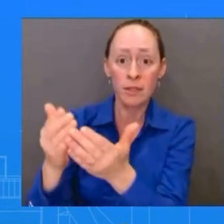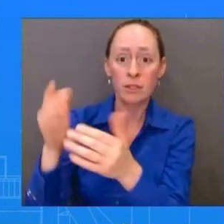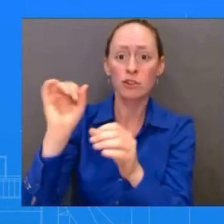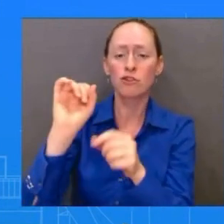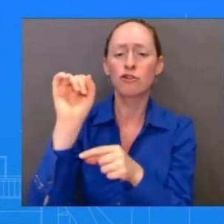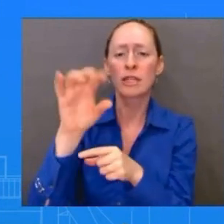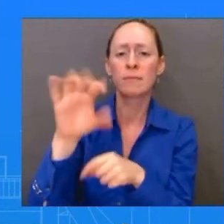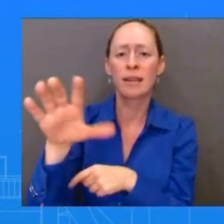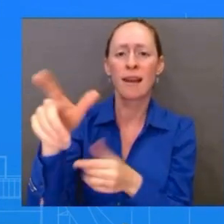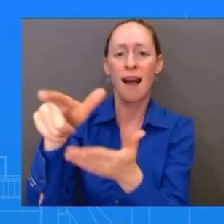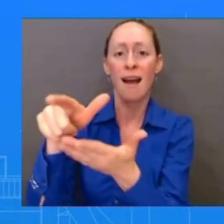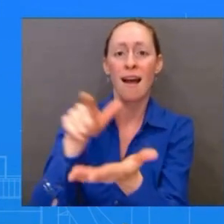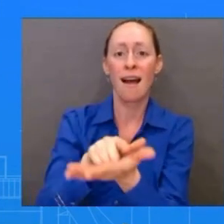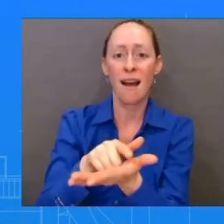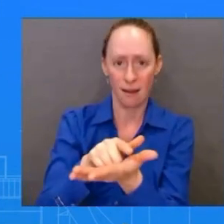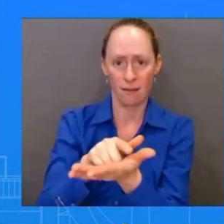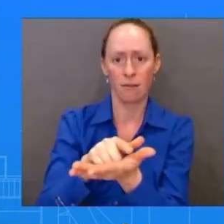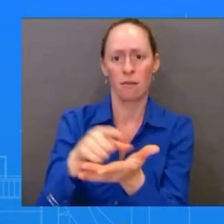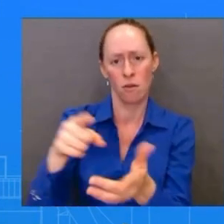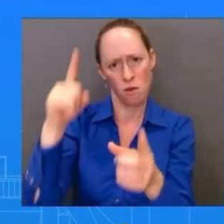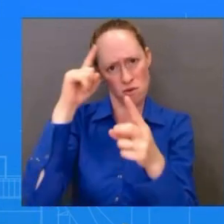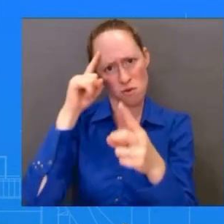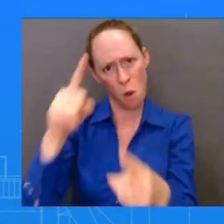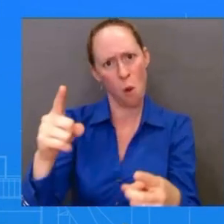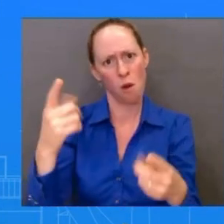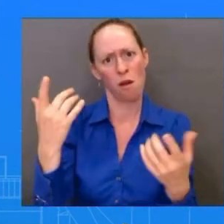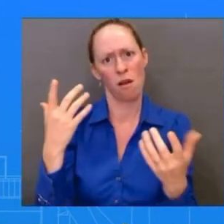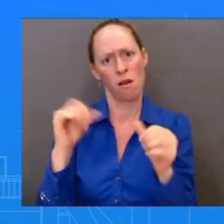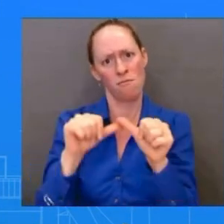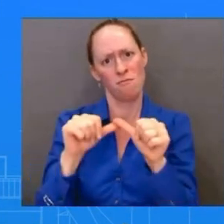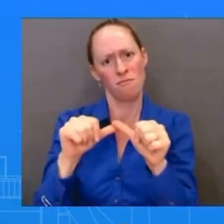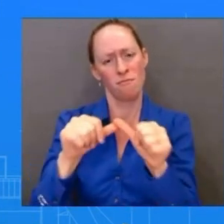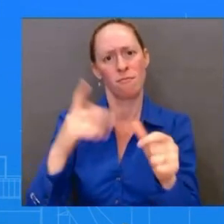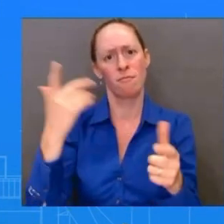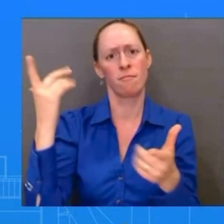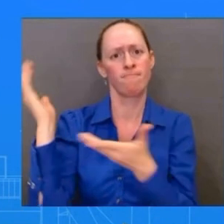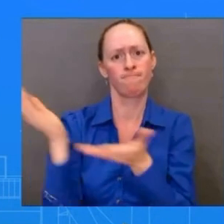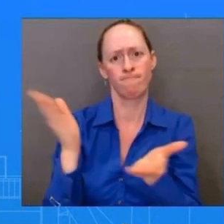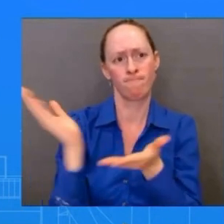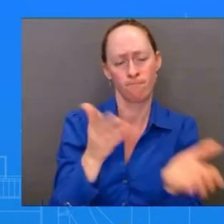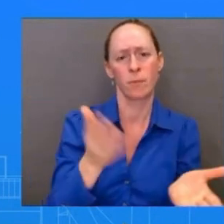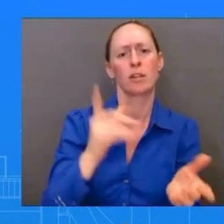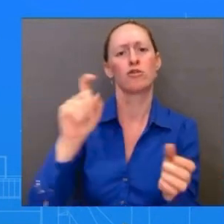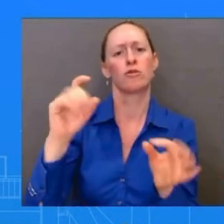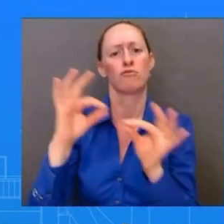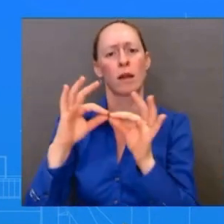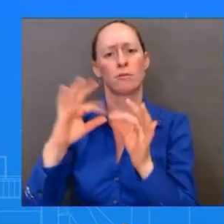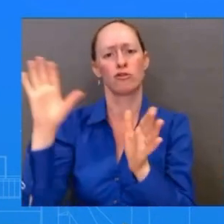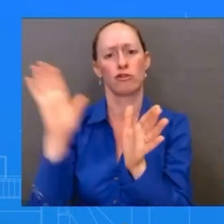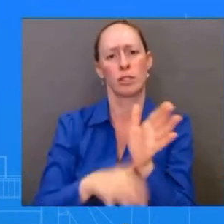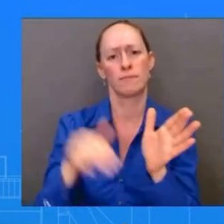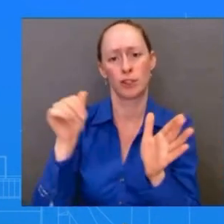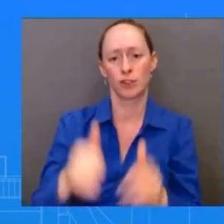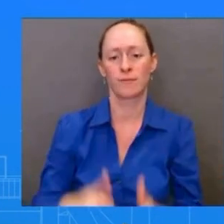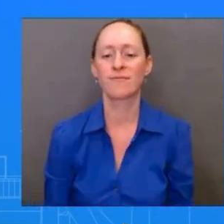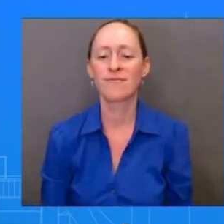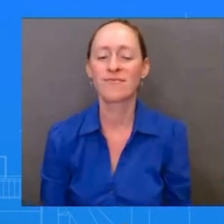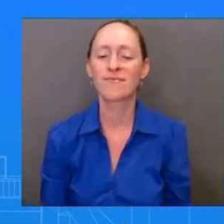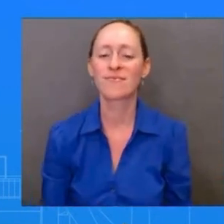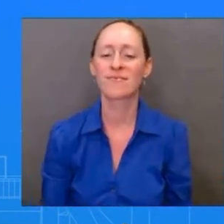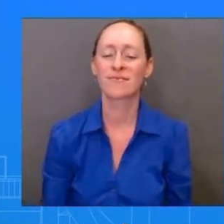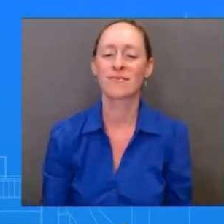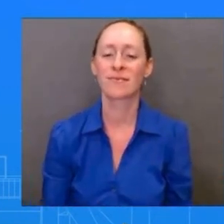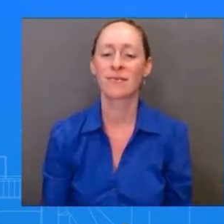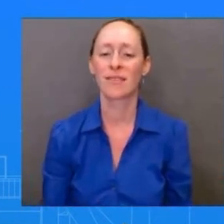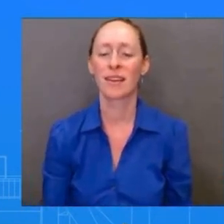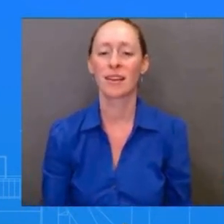And the CHIPS Act and Inflation Reduction Act are strengthening our supply chains for things Americans use